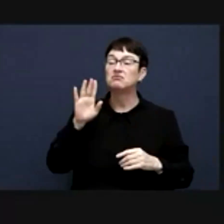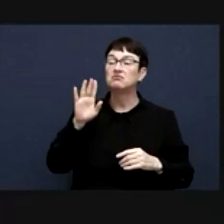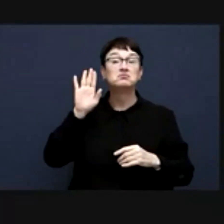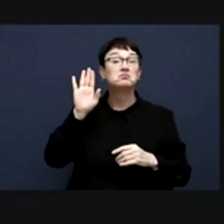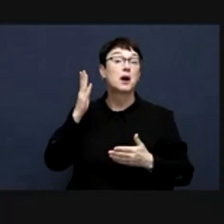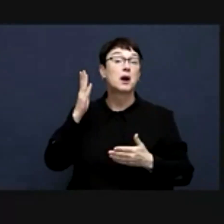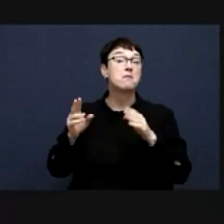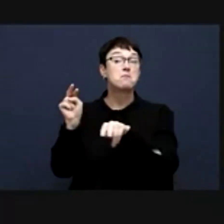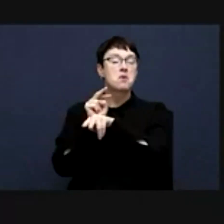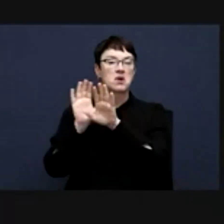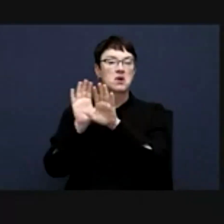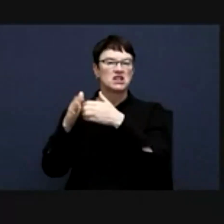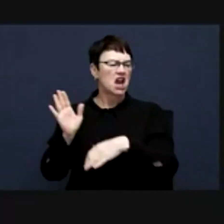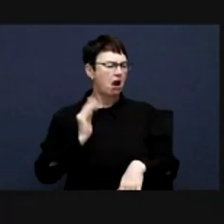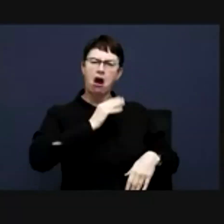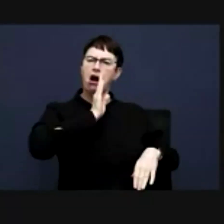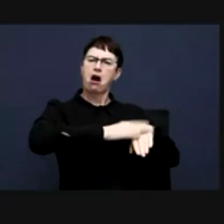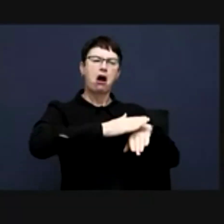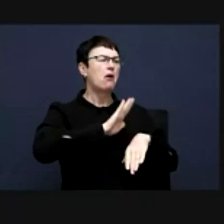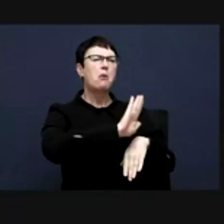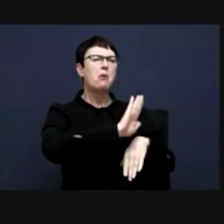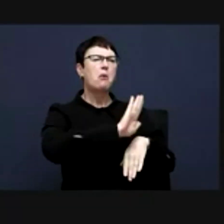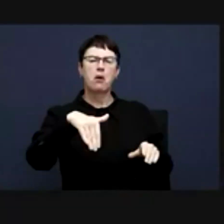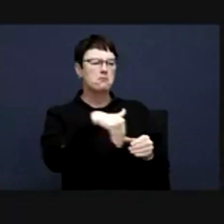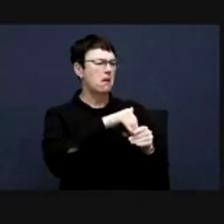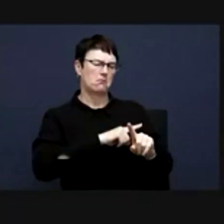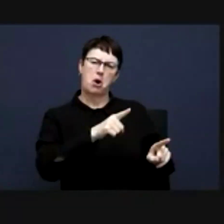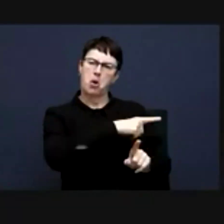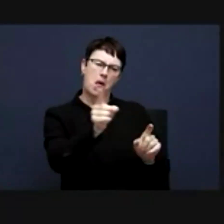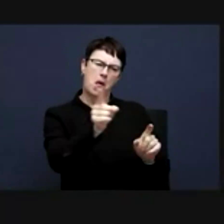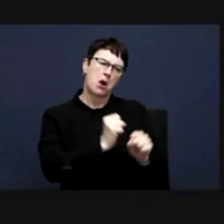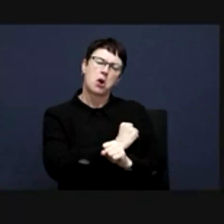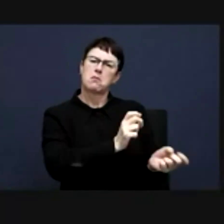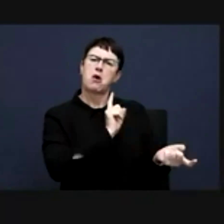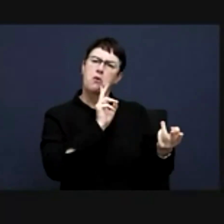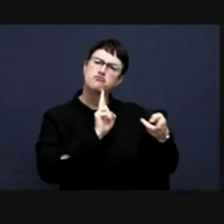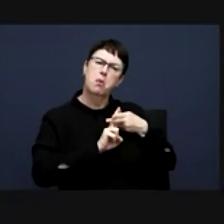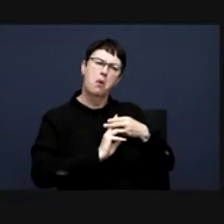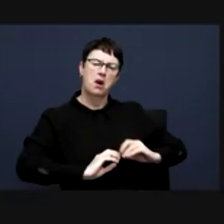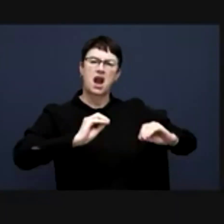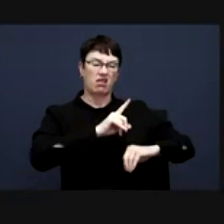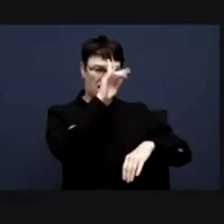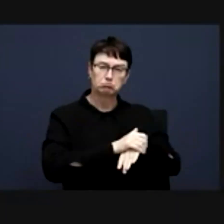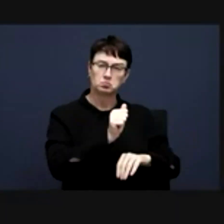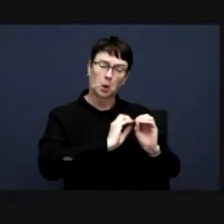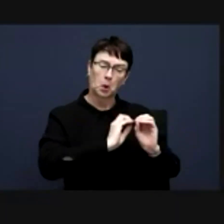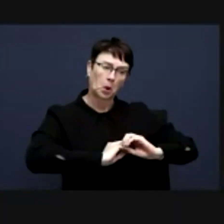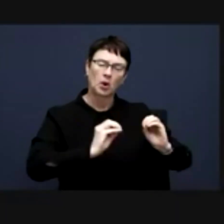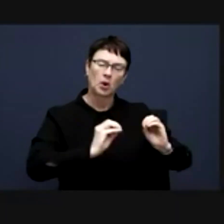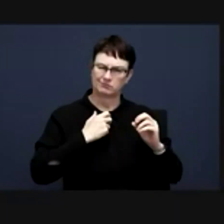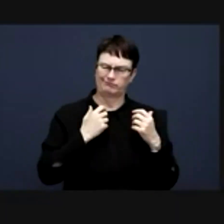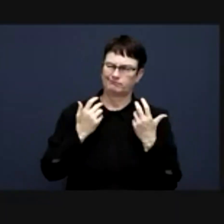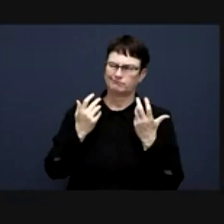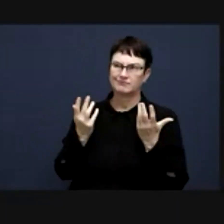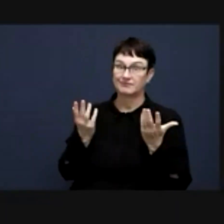contact your members, but they don't have the capacity to respond. They don't have the expertise and so forth. This is why it's important for the